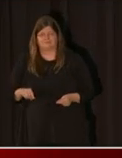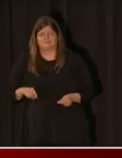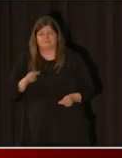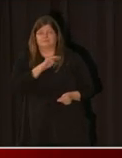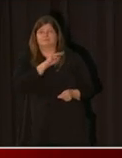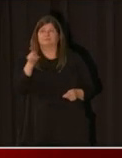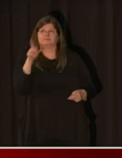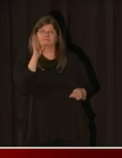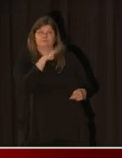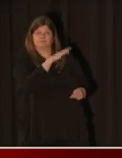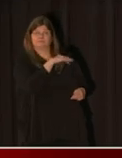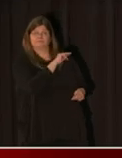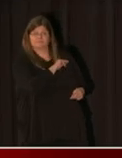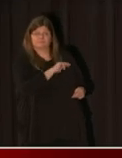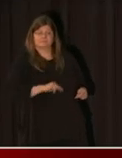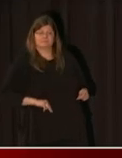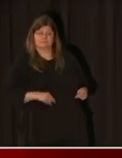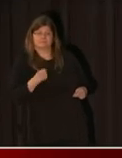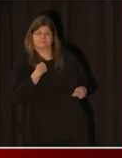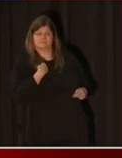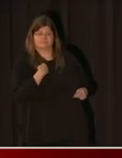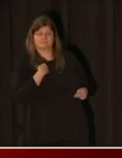Okay, thank you, Dahlia. Go ahead.